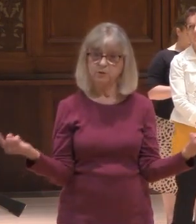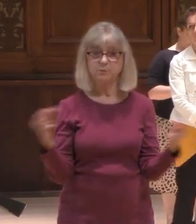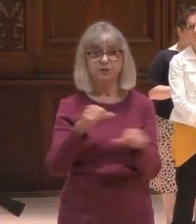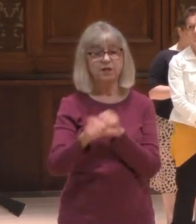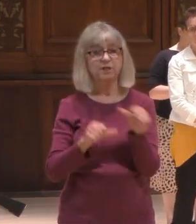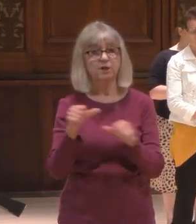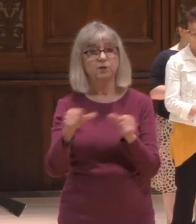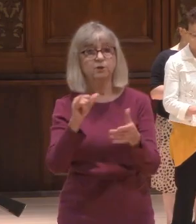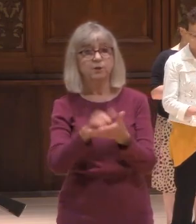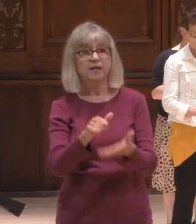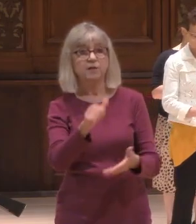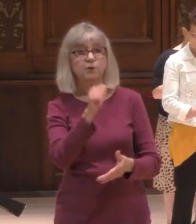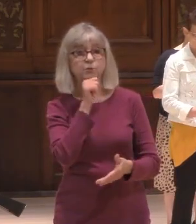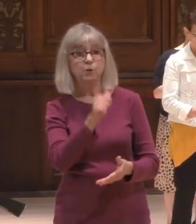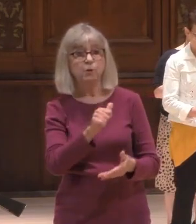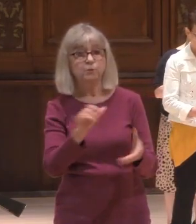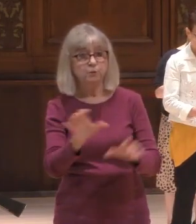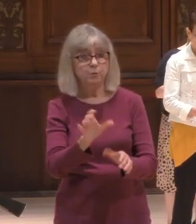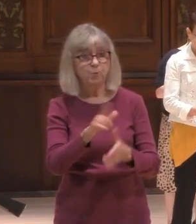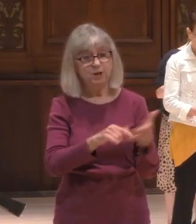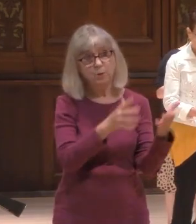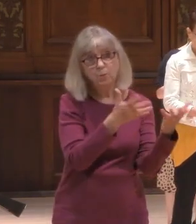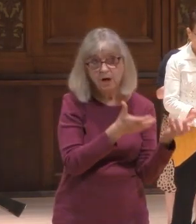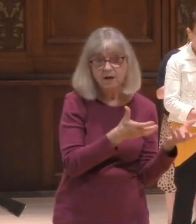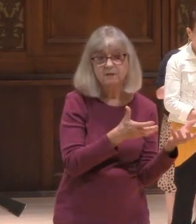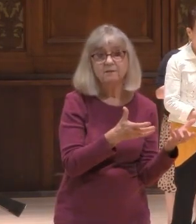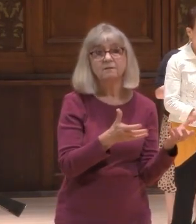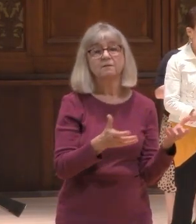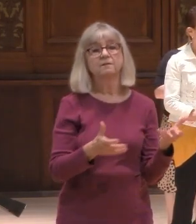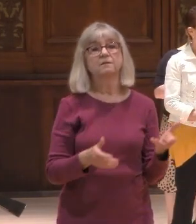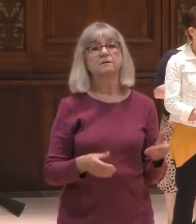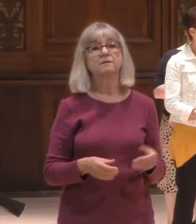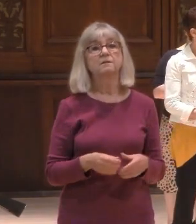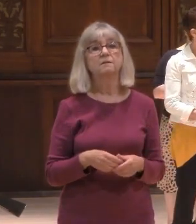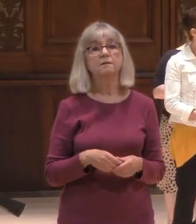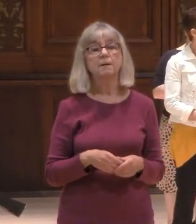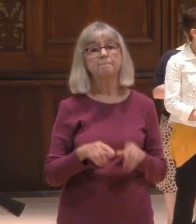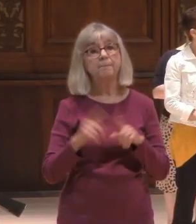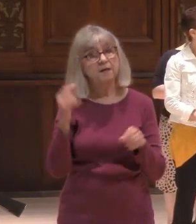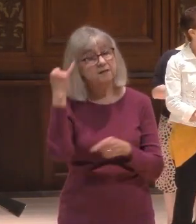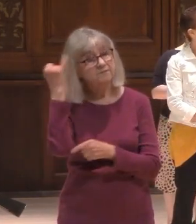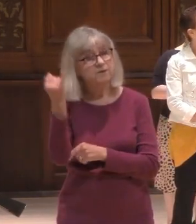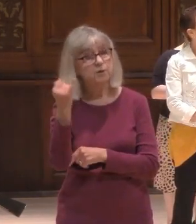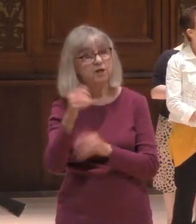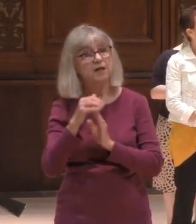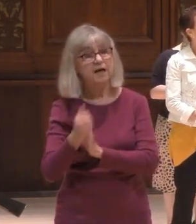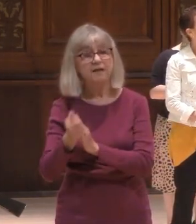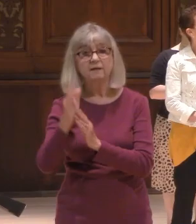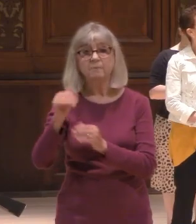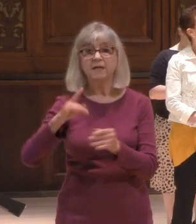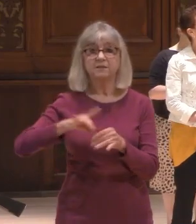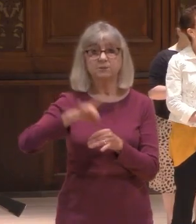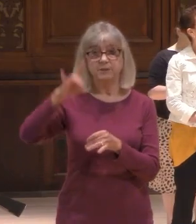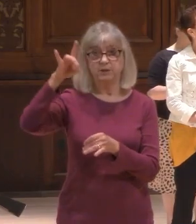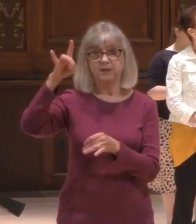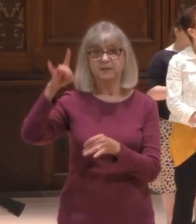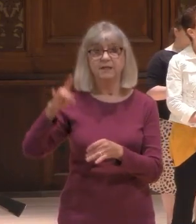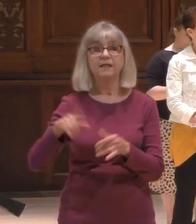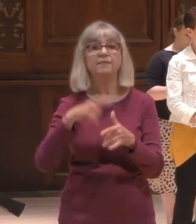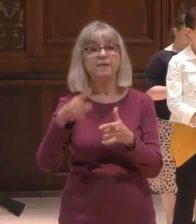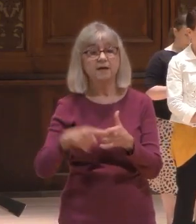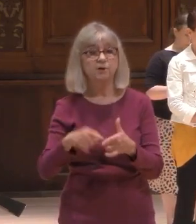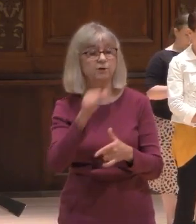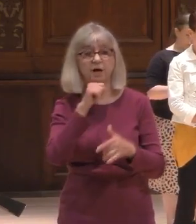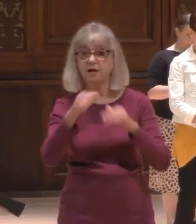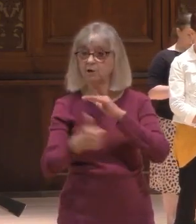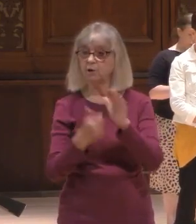that you may not do what you want. But if you are guided by the Spirit, you are not under the